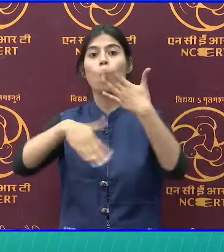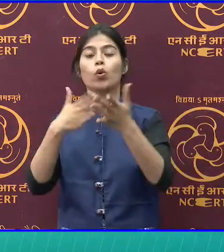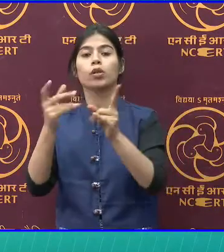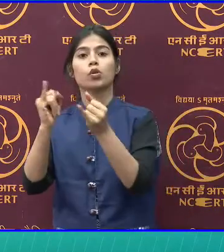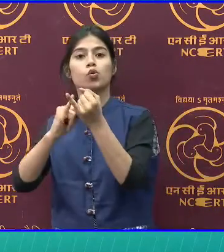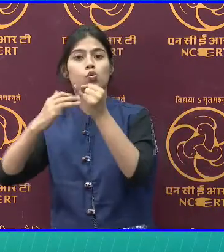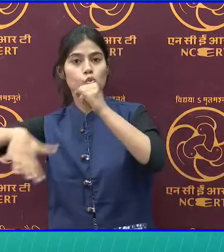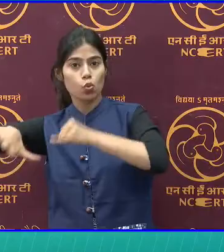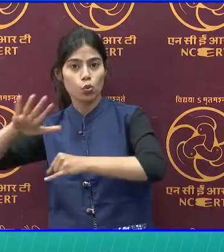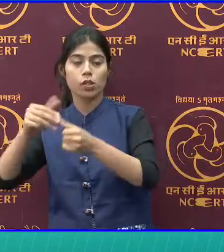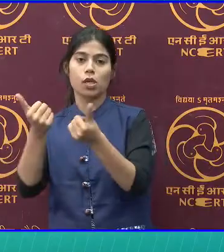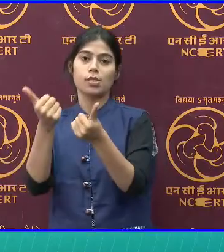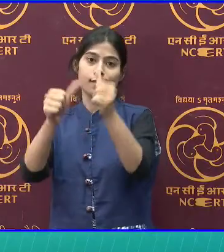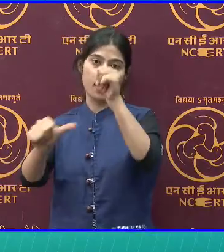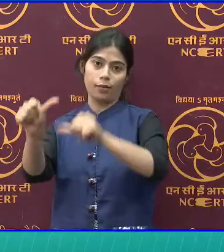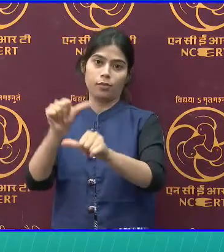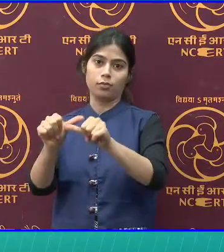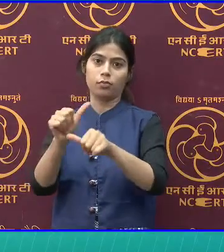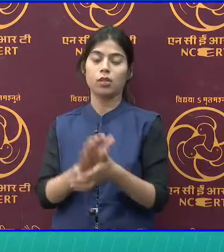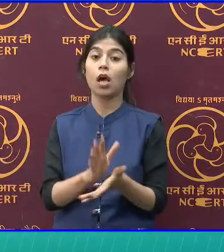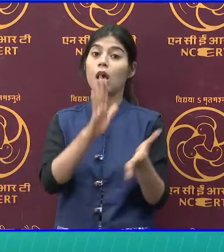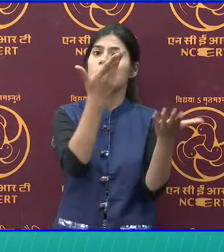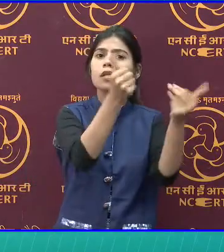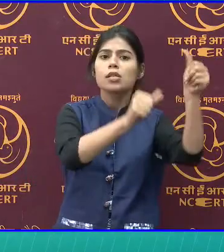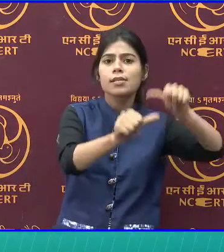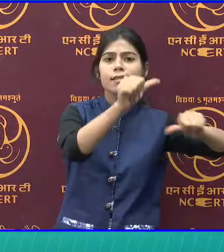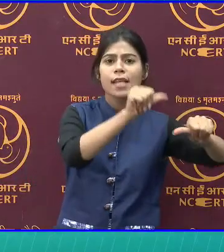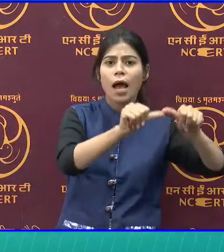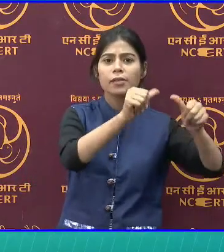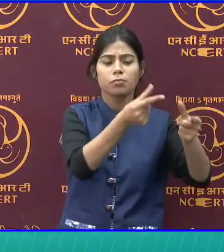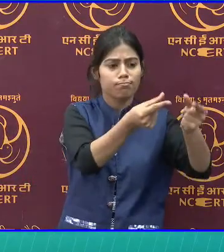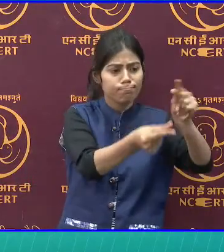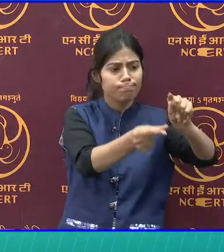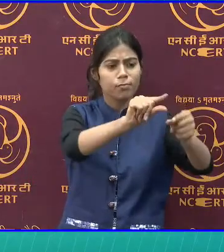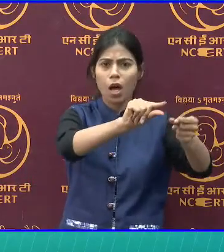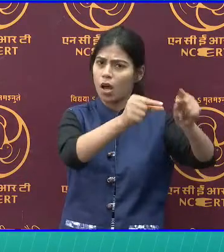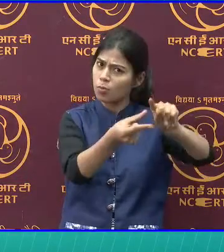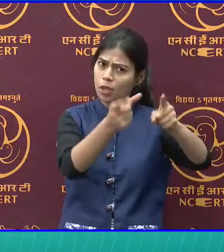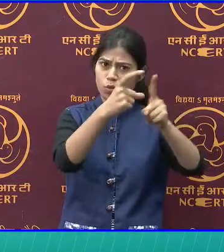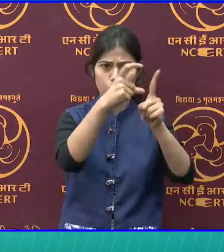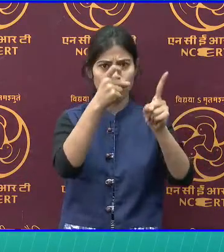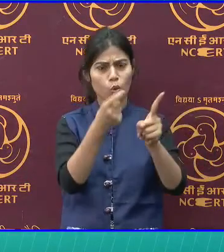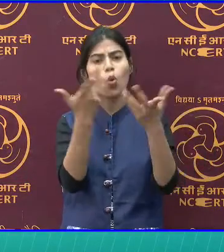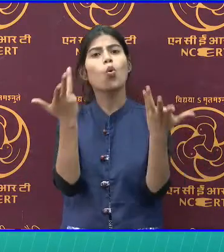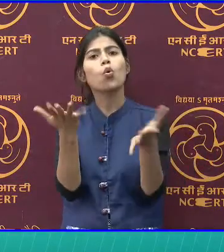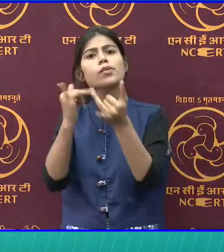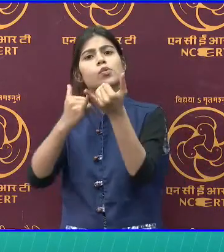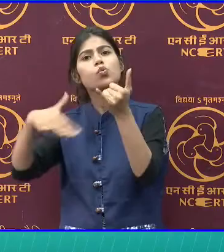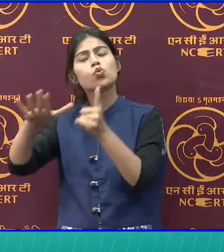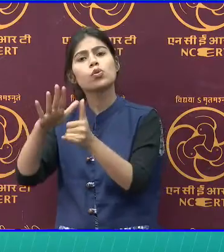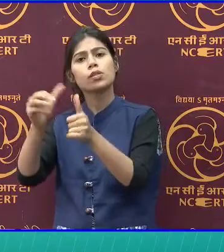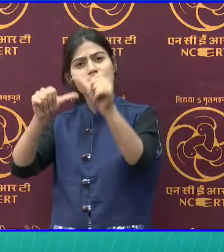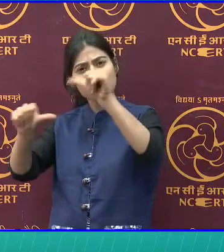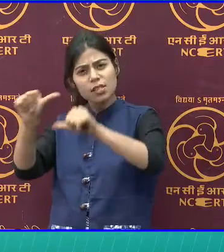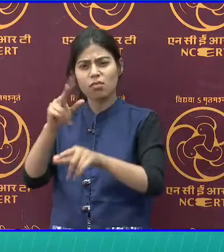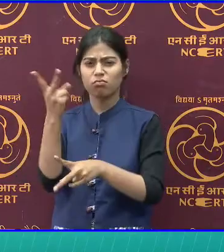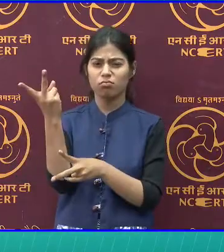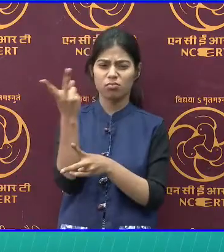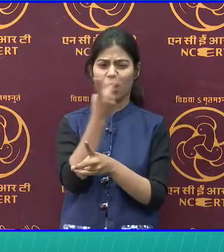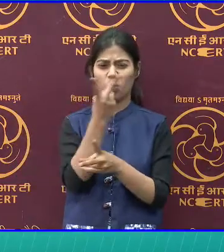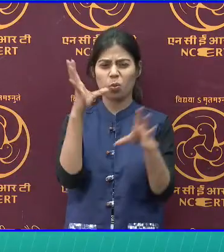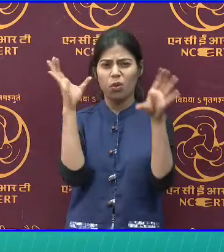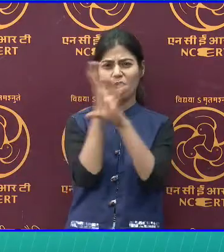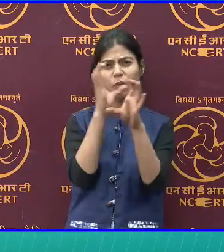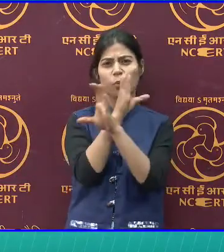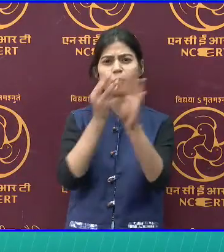Because science is something that is driven by experiments, etc., and suddenly there is this term social science, which is rather confusing, which is a different realm